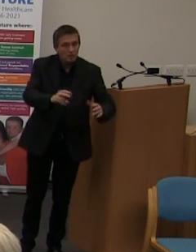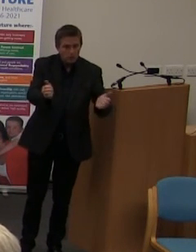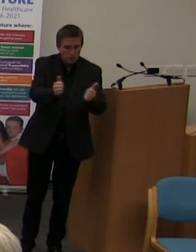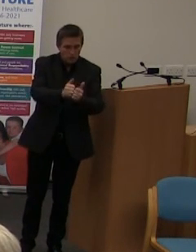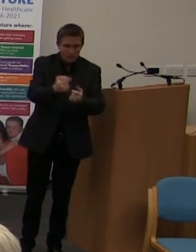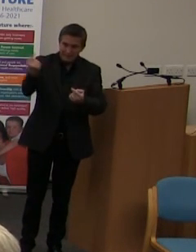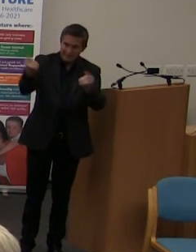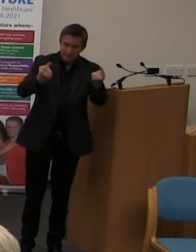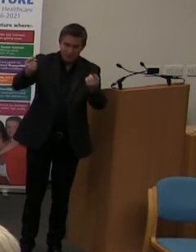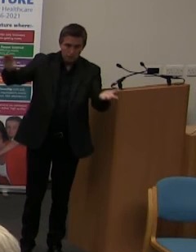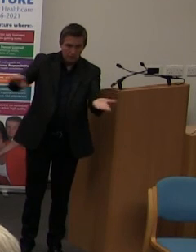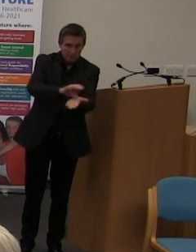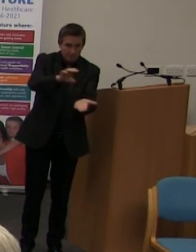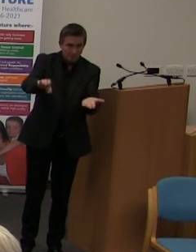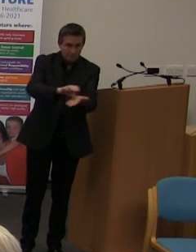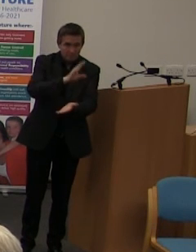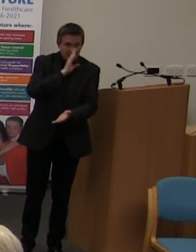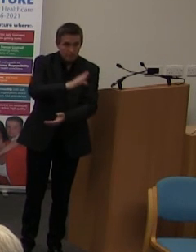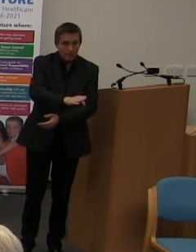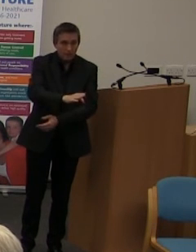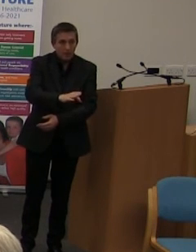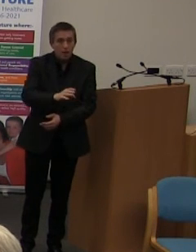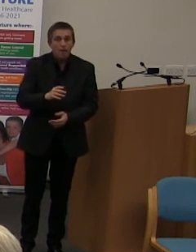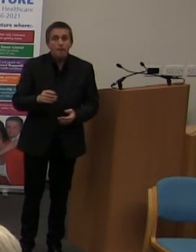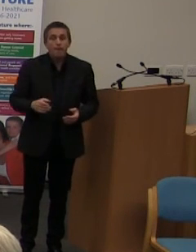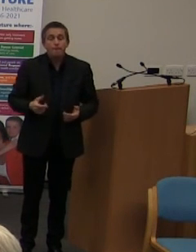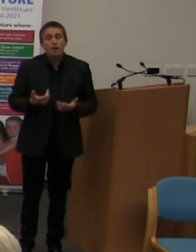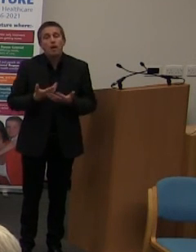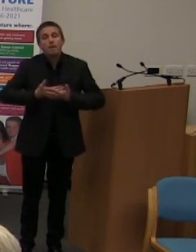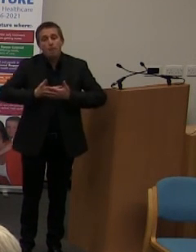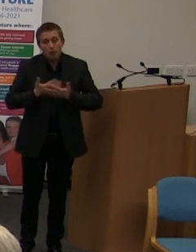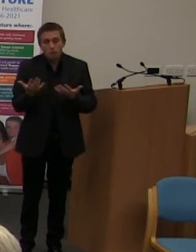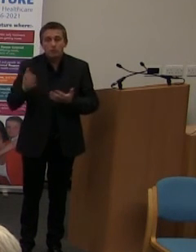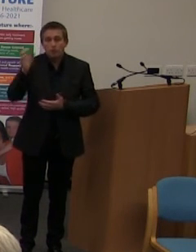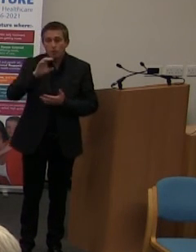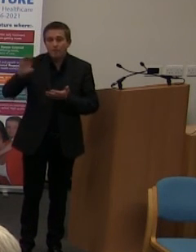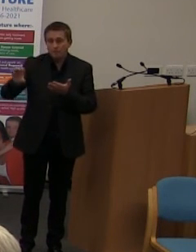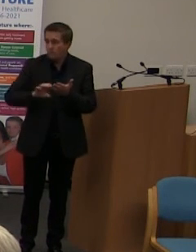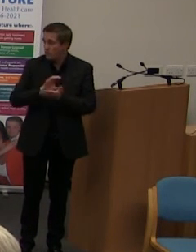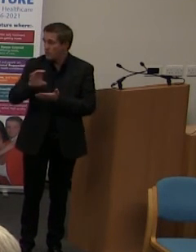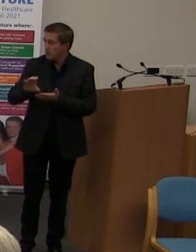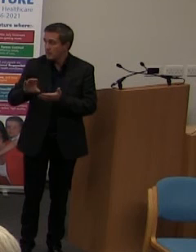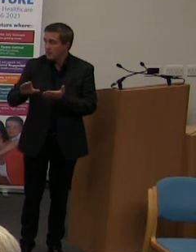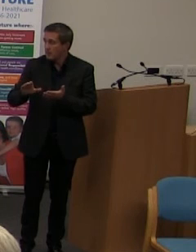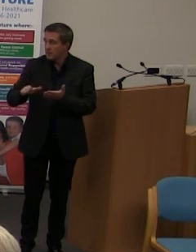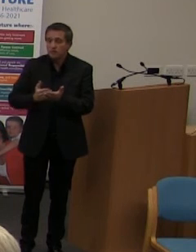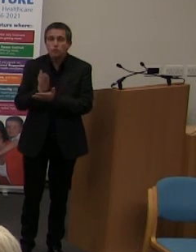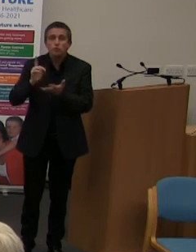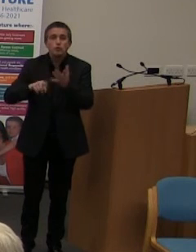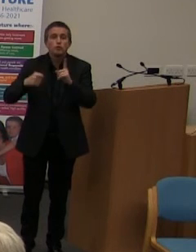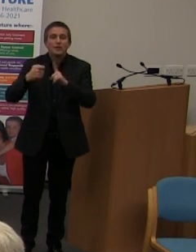with that researcher. But the large European funding is through the agreement in Europe at UK